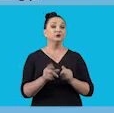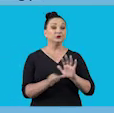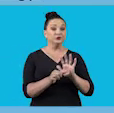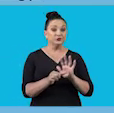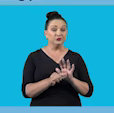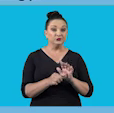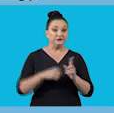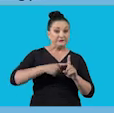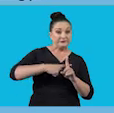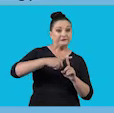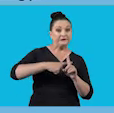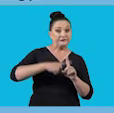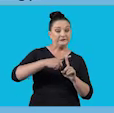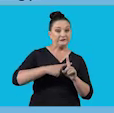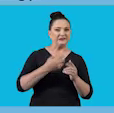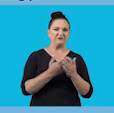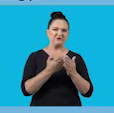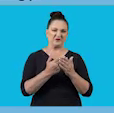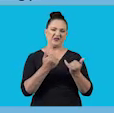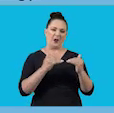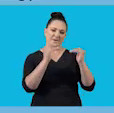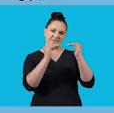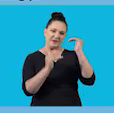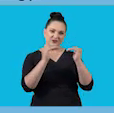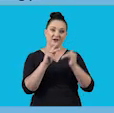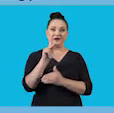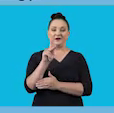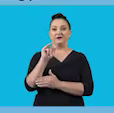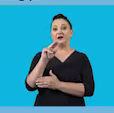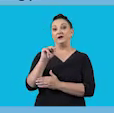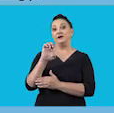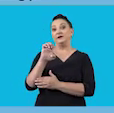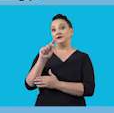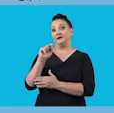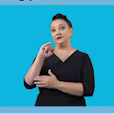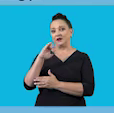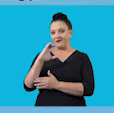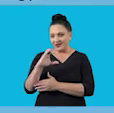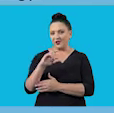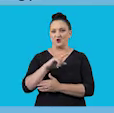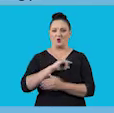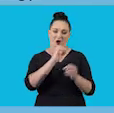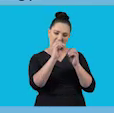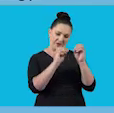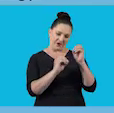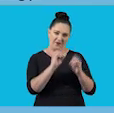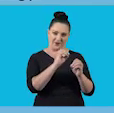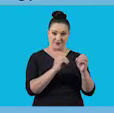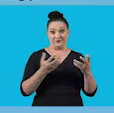that the temperature, it is a measure of the kinetic energy when we're talking about